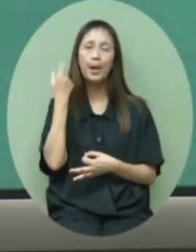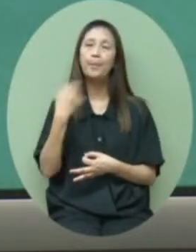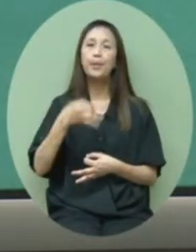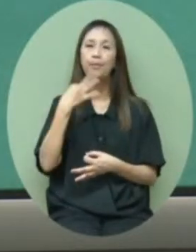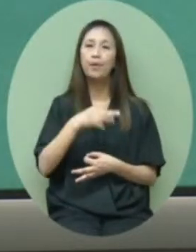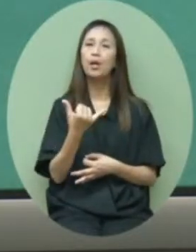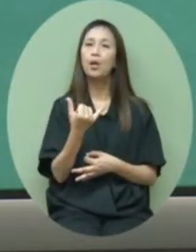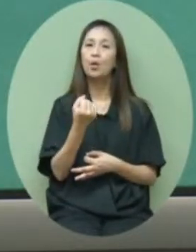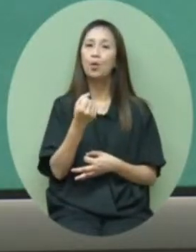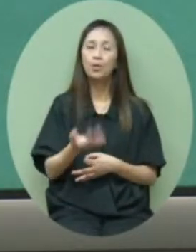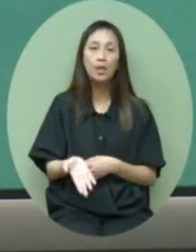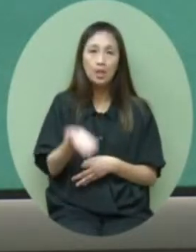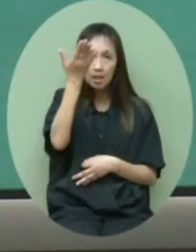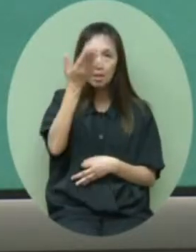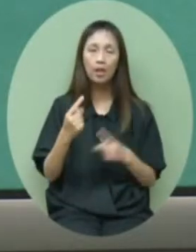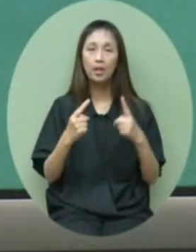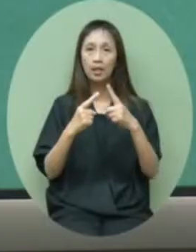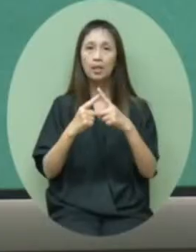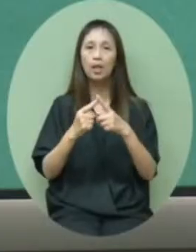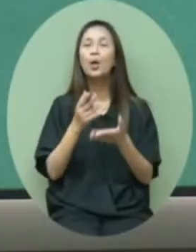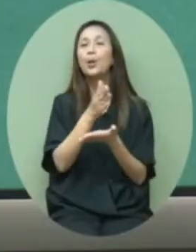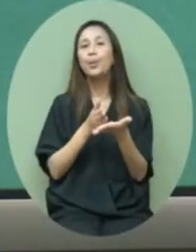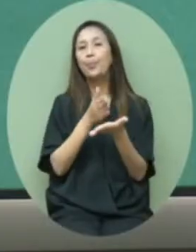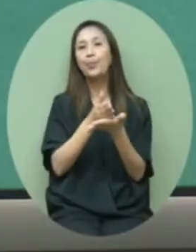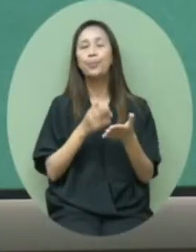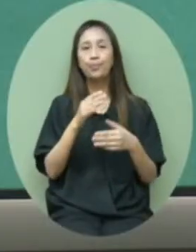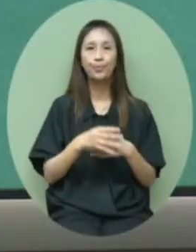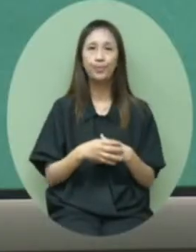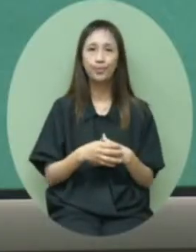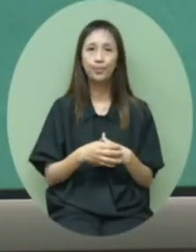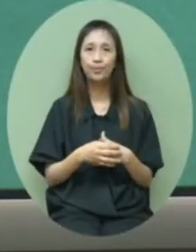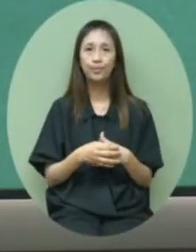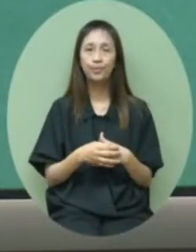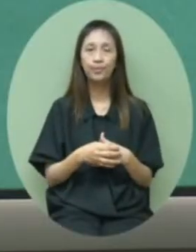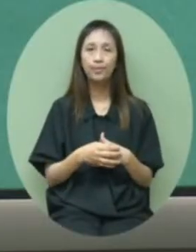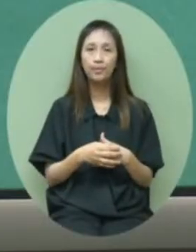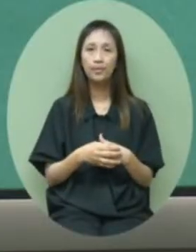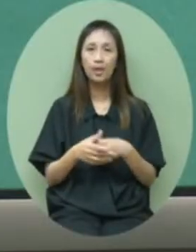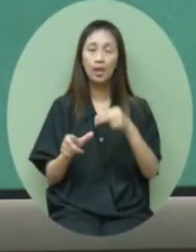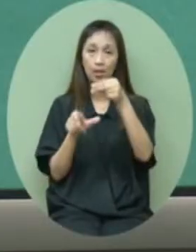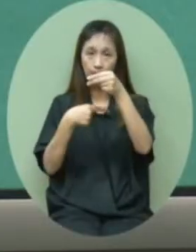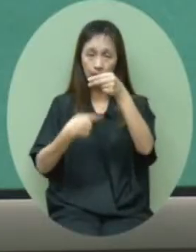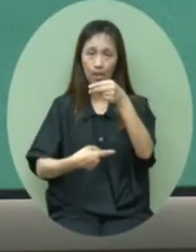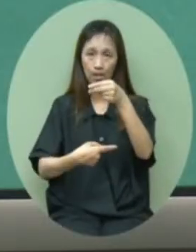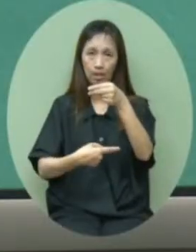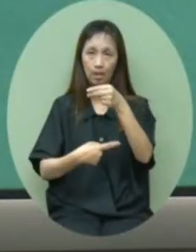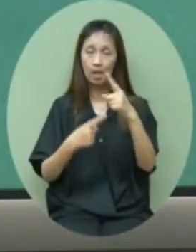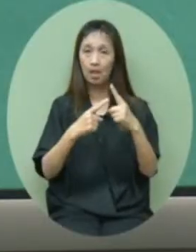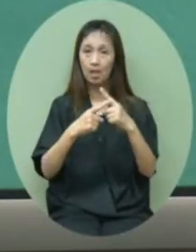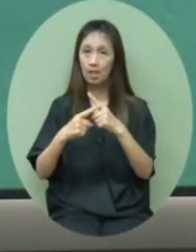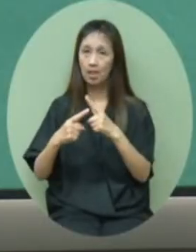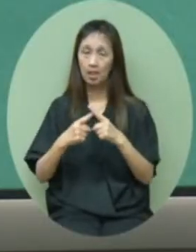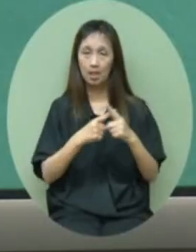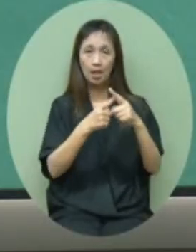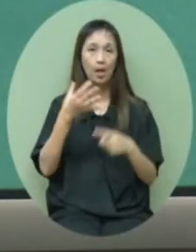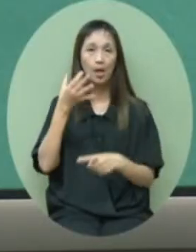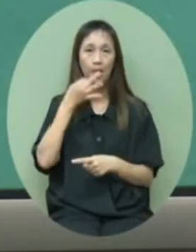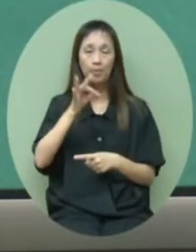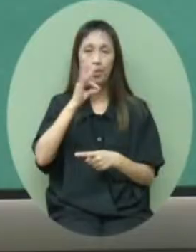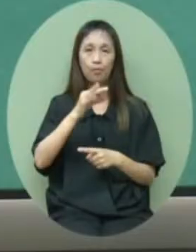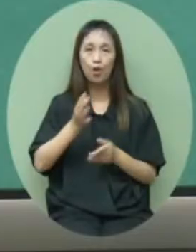then for those aged 3 to 11 or above 60, they will enjoy half fare